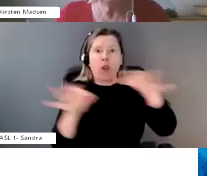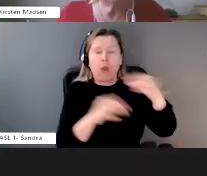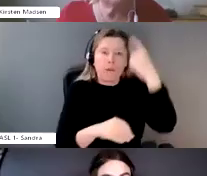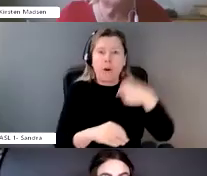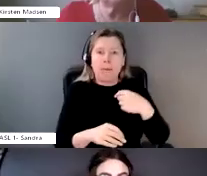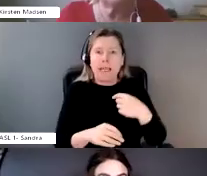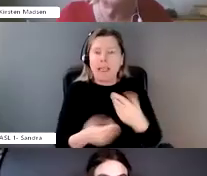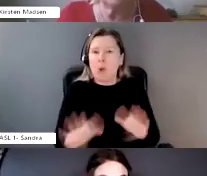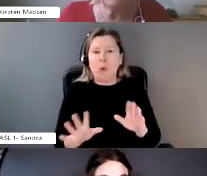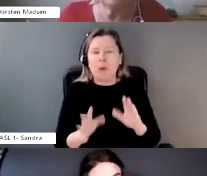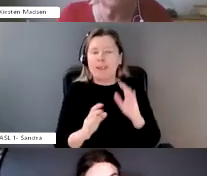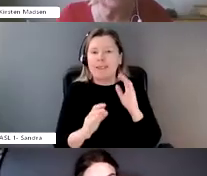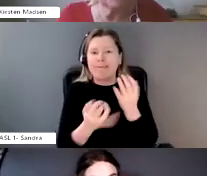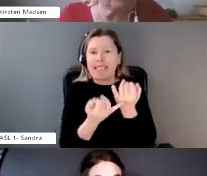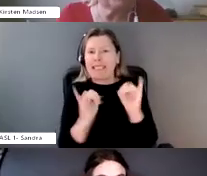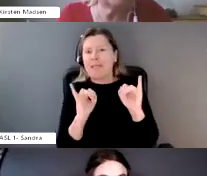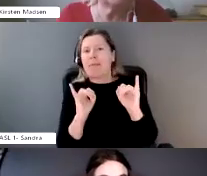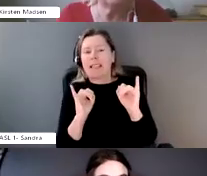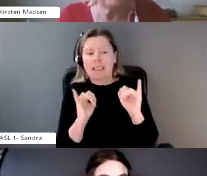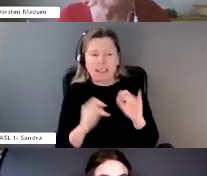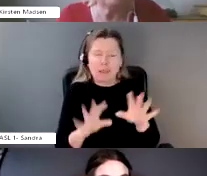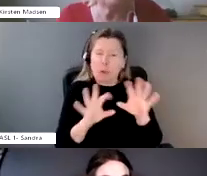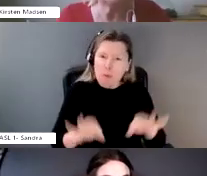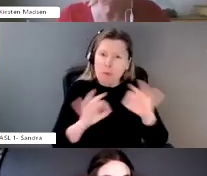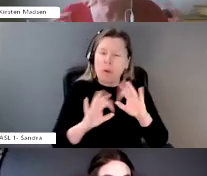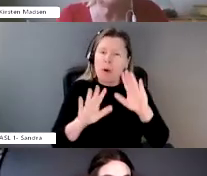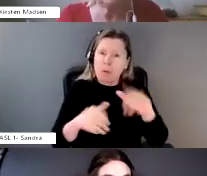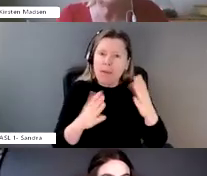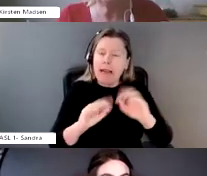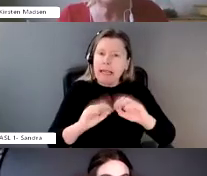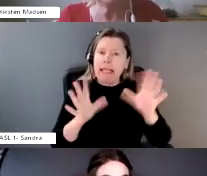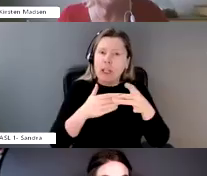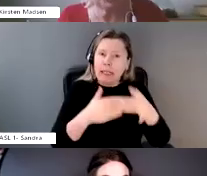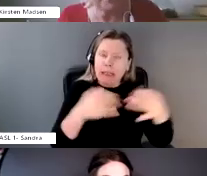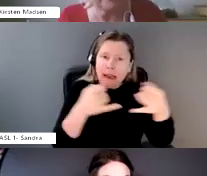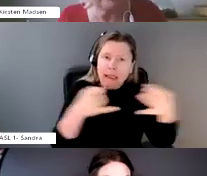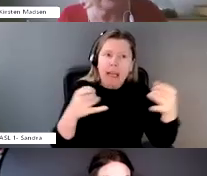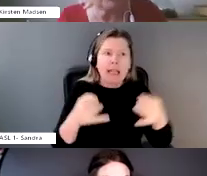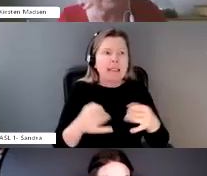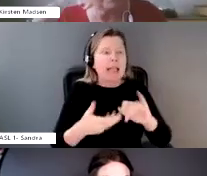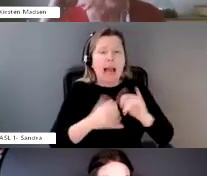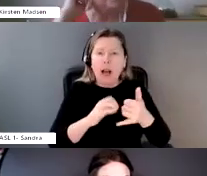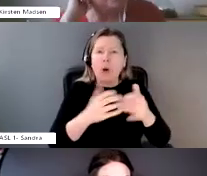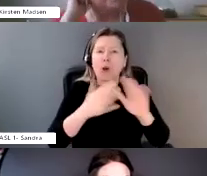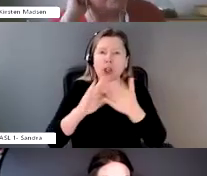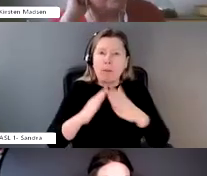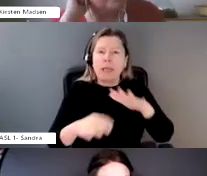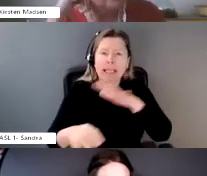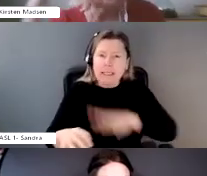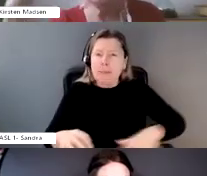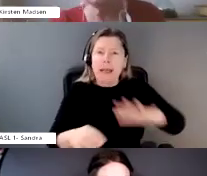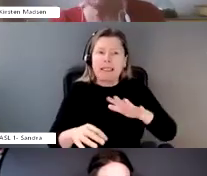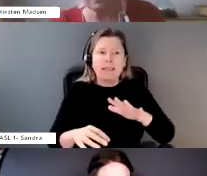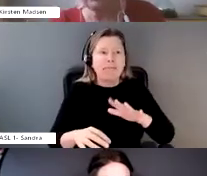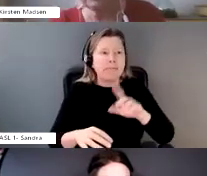So it's important that there are clear guidelines of how a community space should be shared as well. So